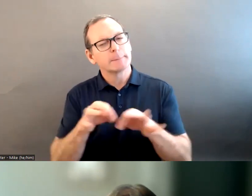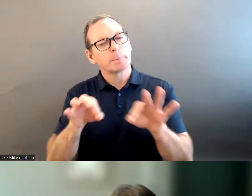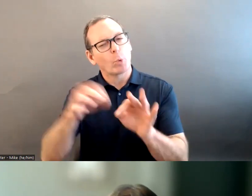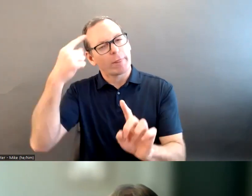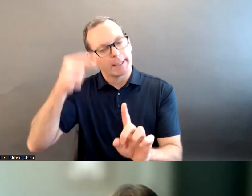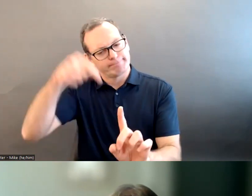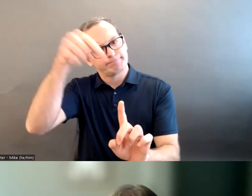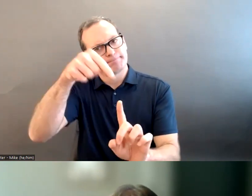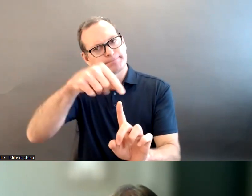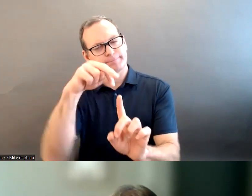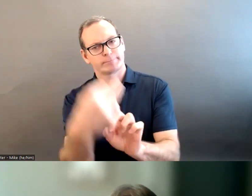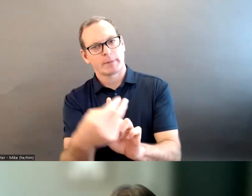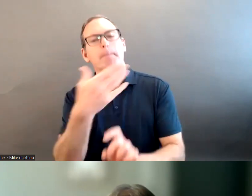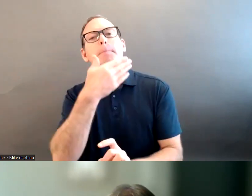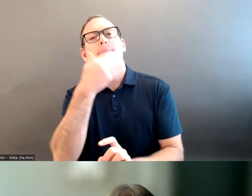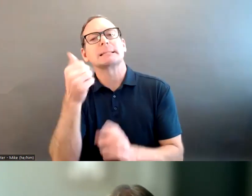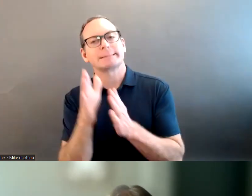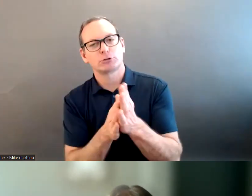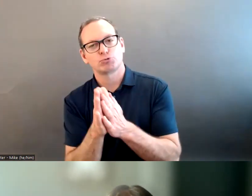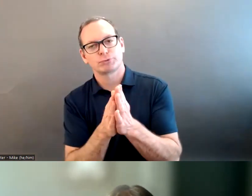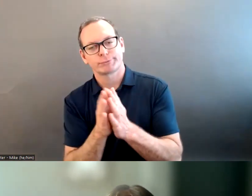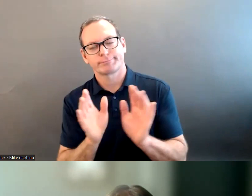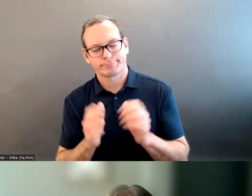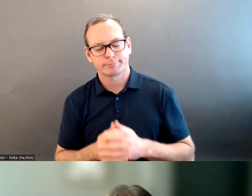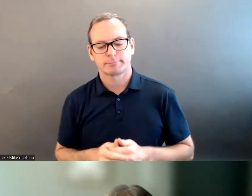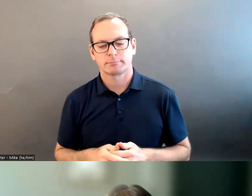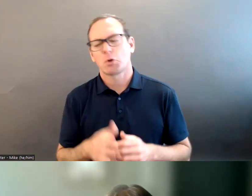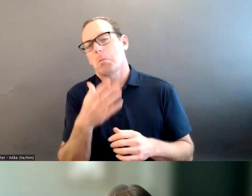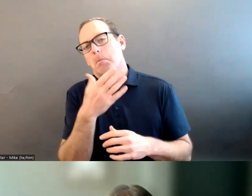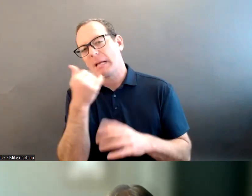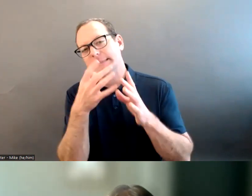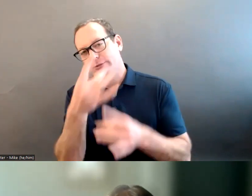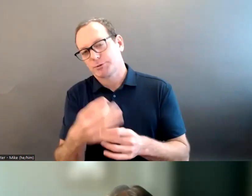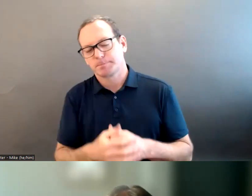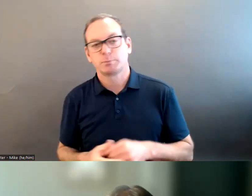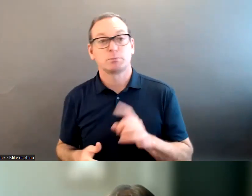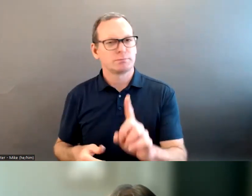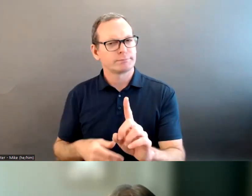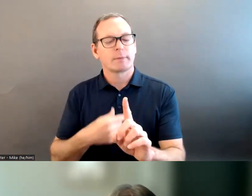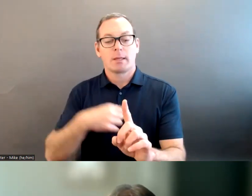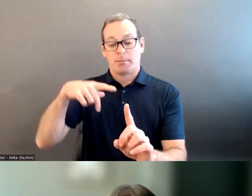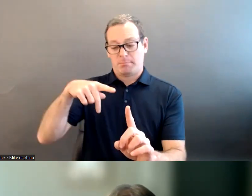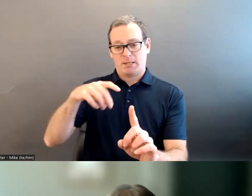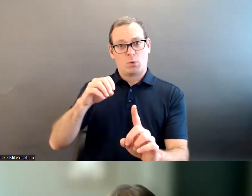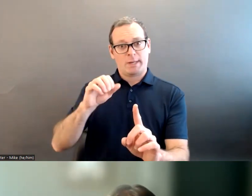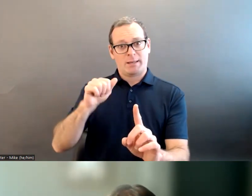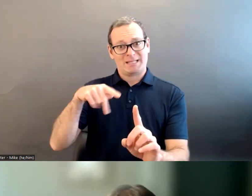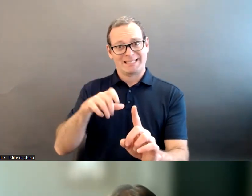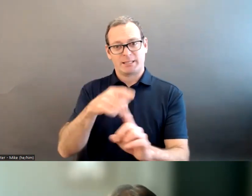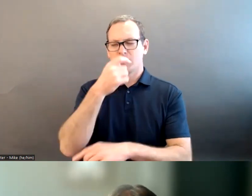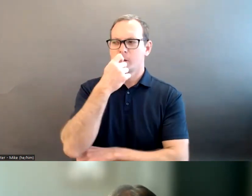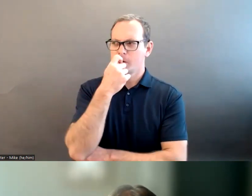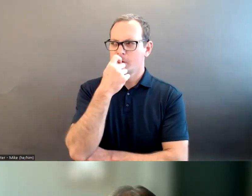going to have to weigh out what is the risk of cutting them off from loved ones compared to the risk of